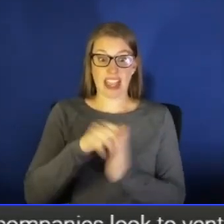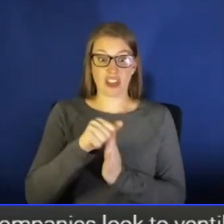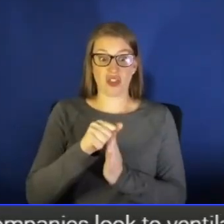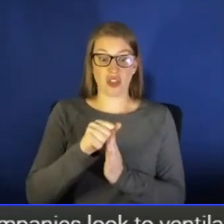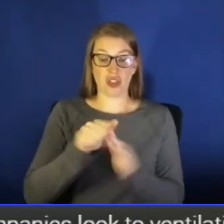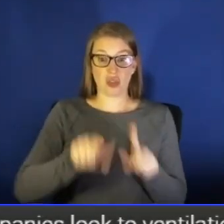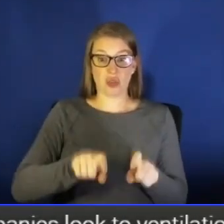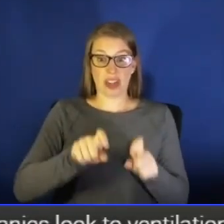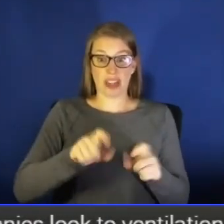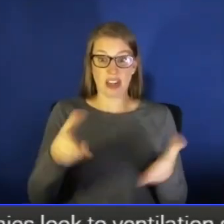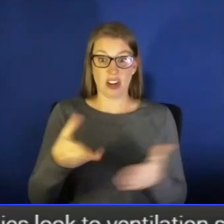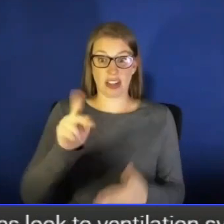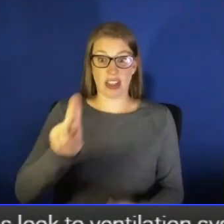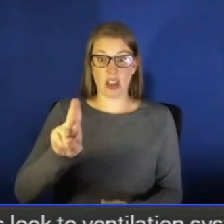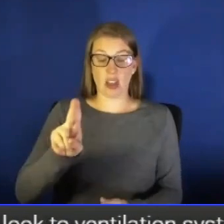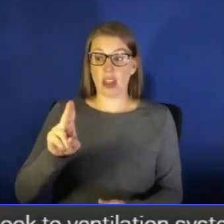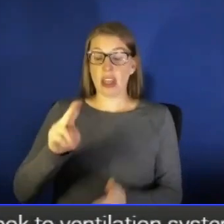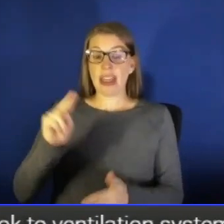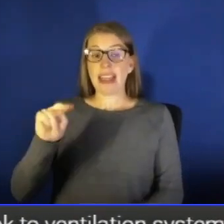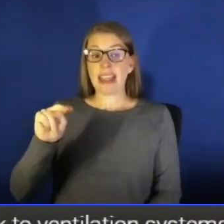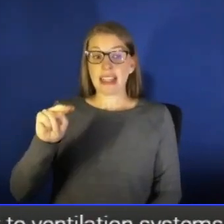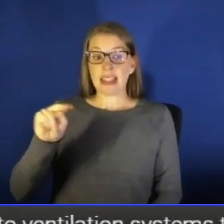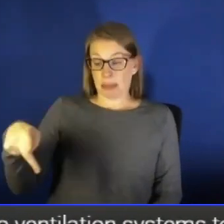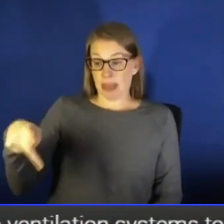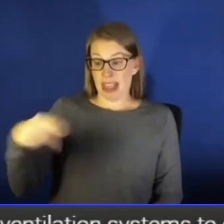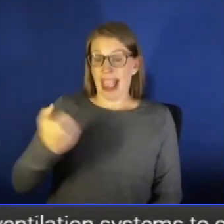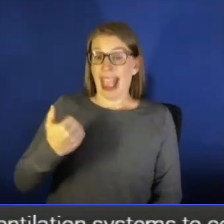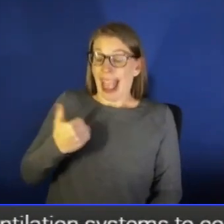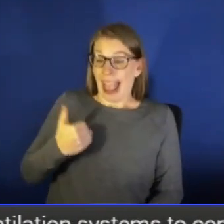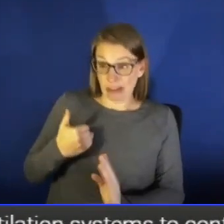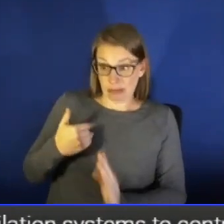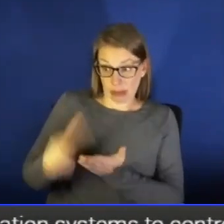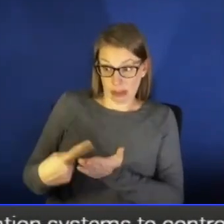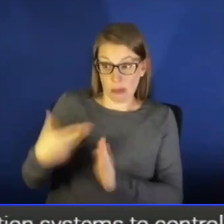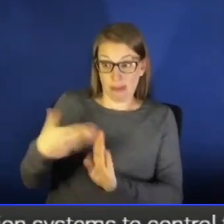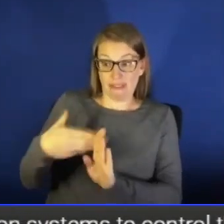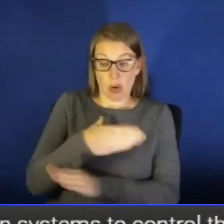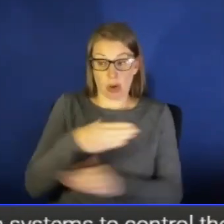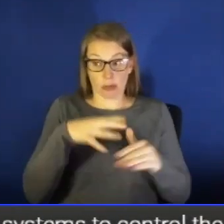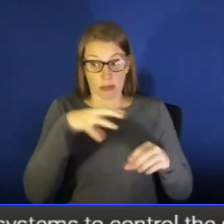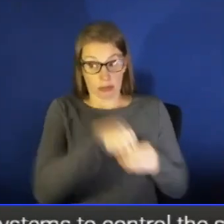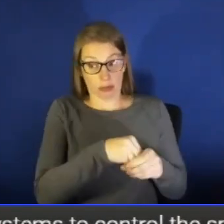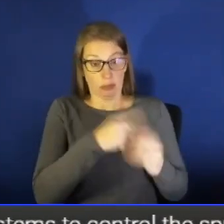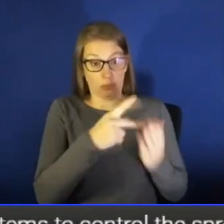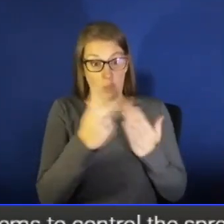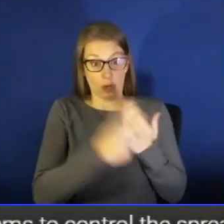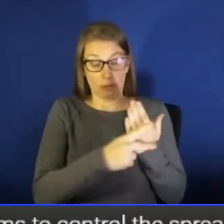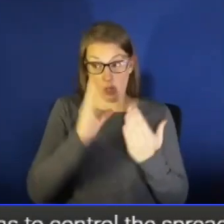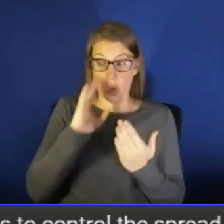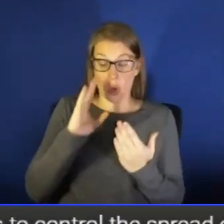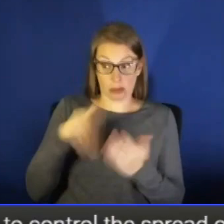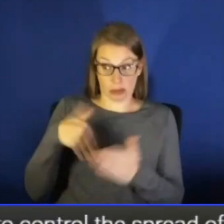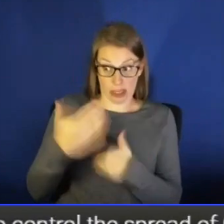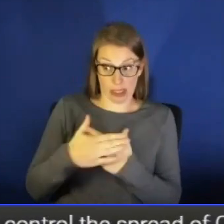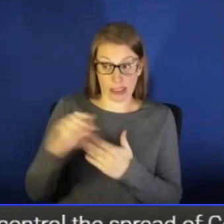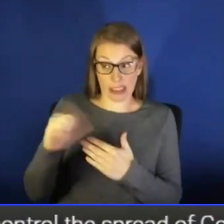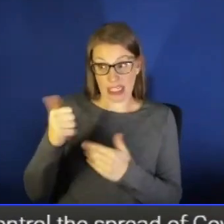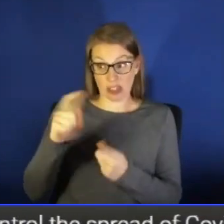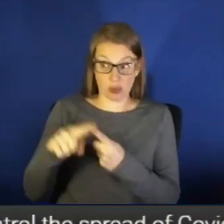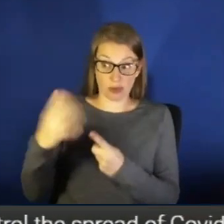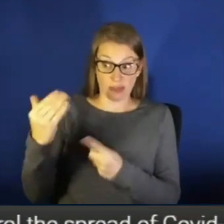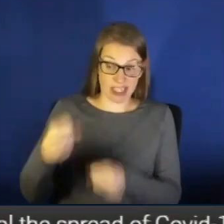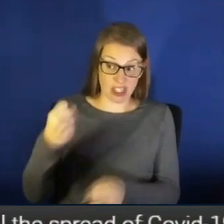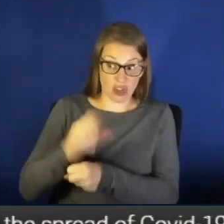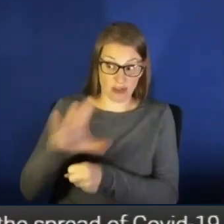that discussion before we put the patient in the scanner, so they understand what's in store for them for the next 10 to 15 years of their life. Anne